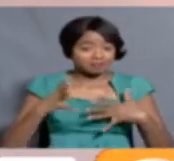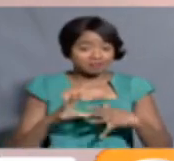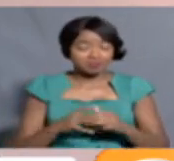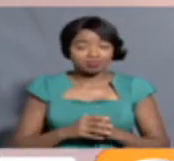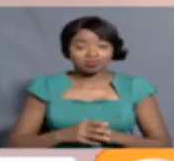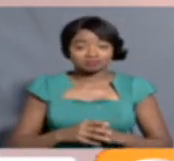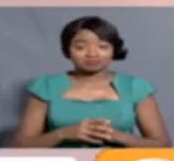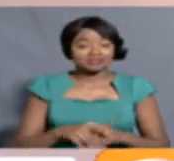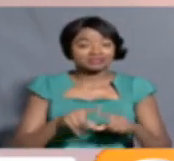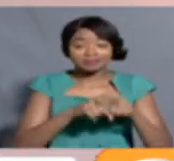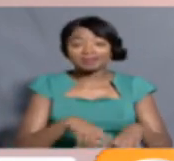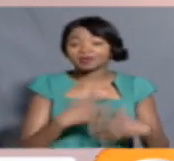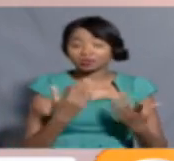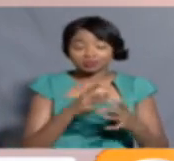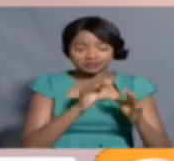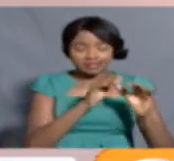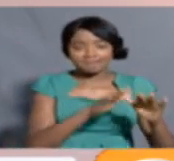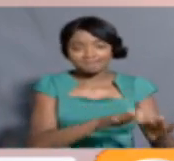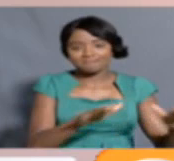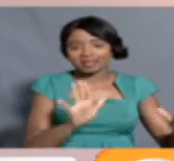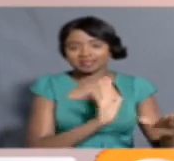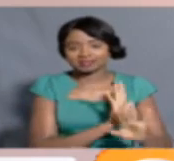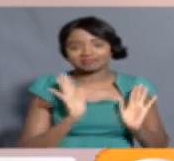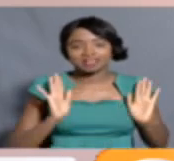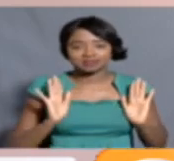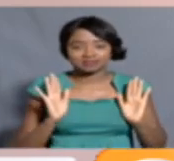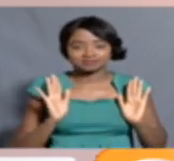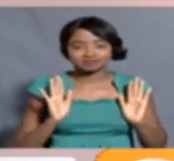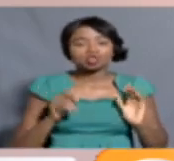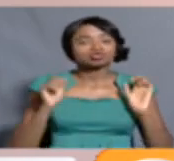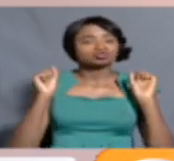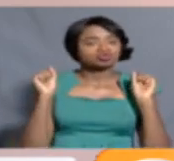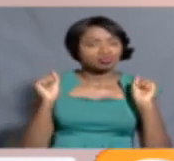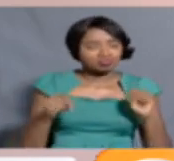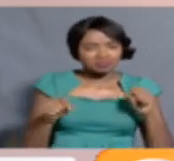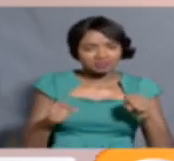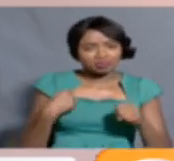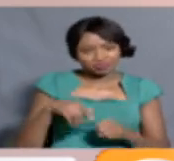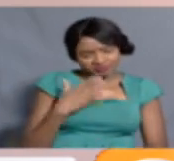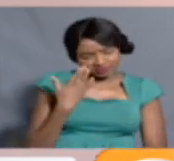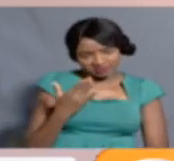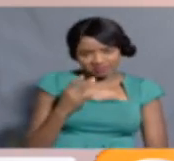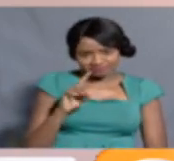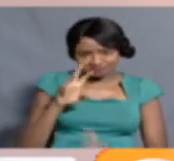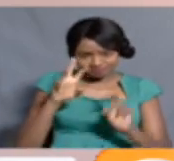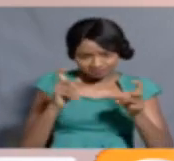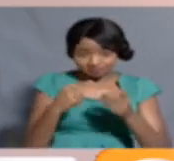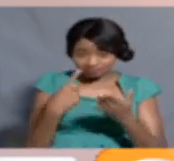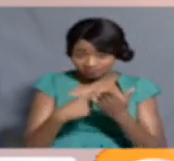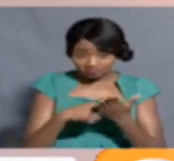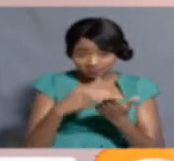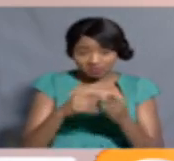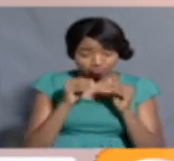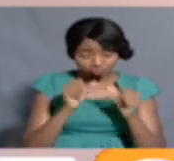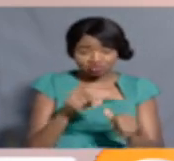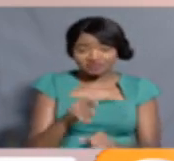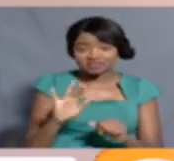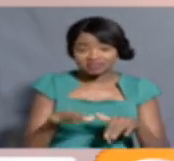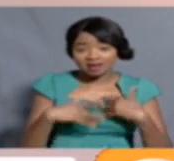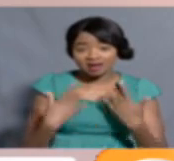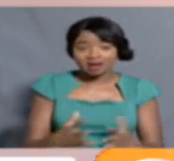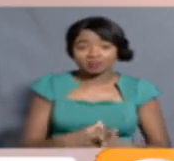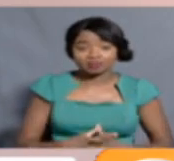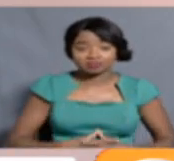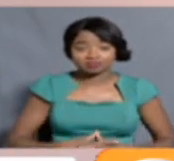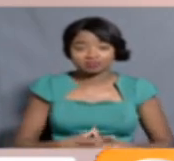Listen. Can we go back again to the issues that were supposed to have sorted this out? Galana Kulalu that would have sorted this. Do we